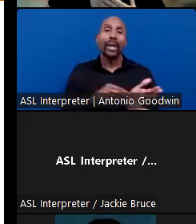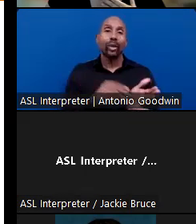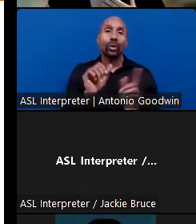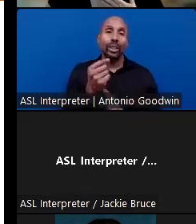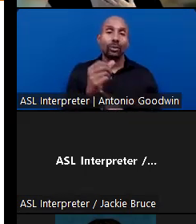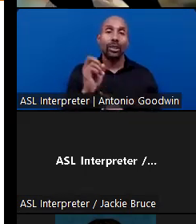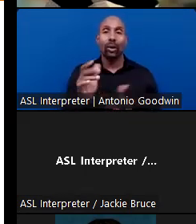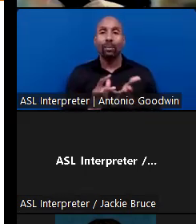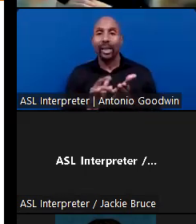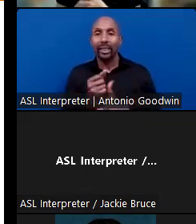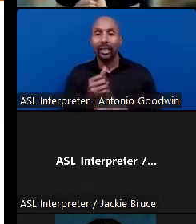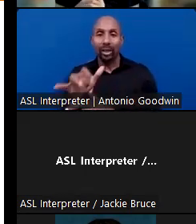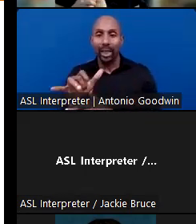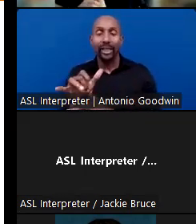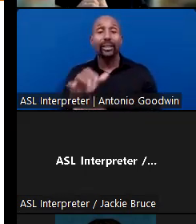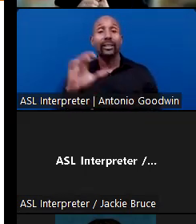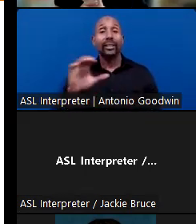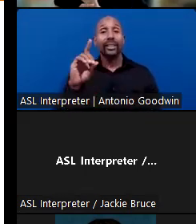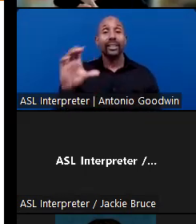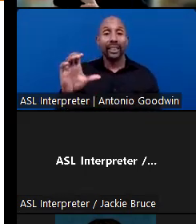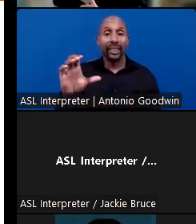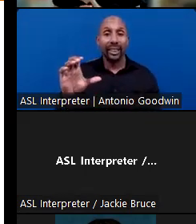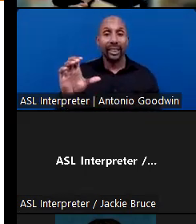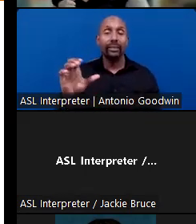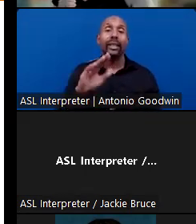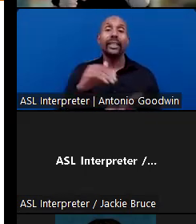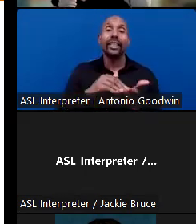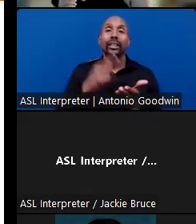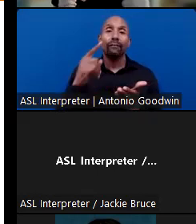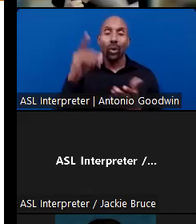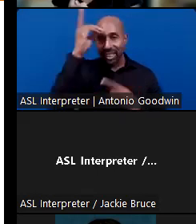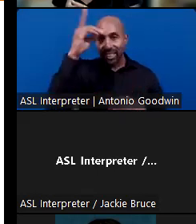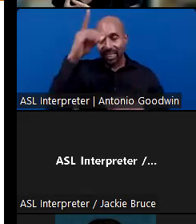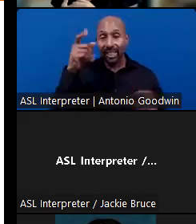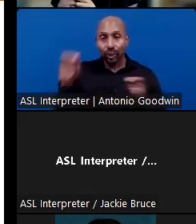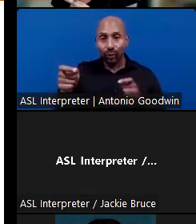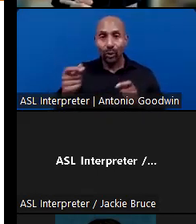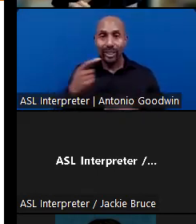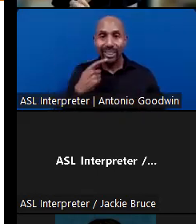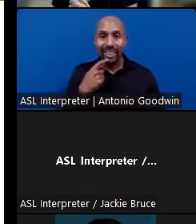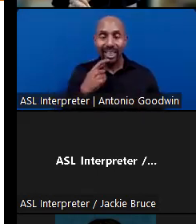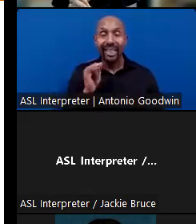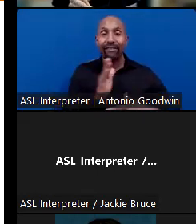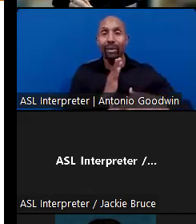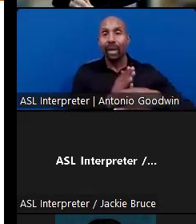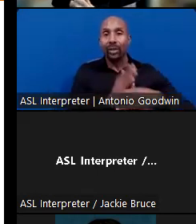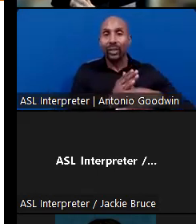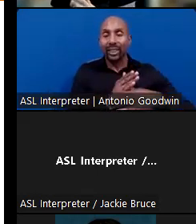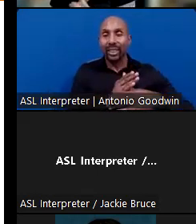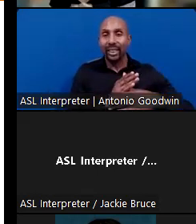the CDC says, Center for Disease Control says moderately or severely